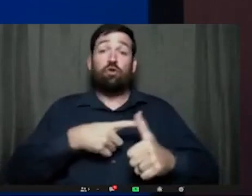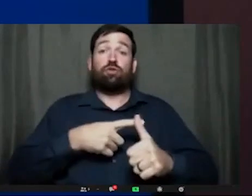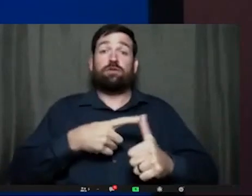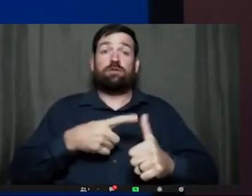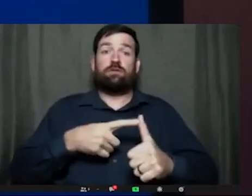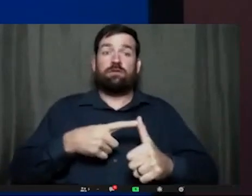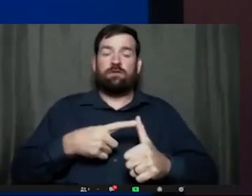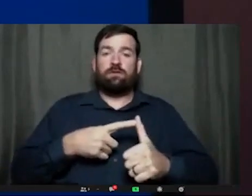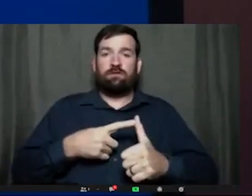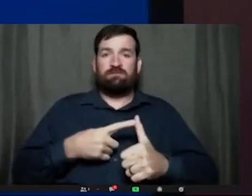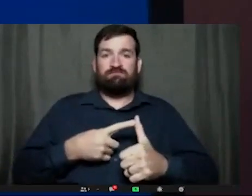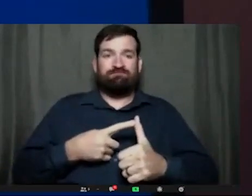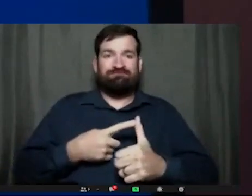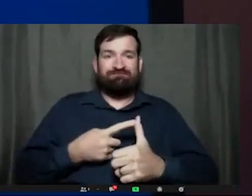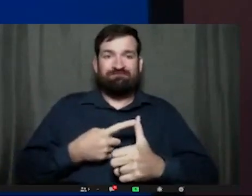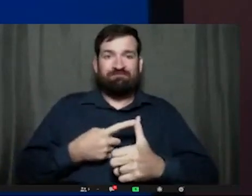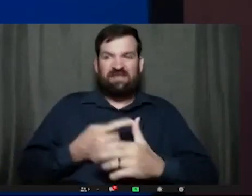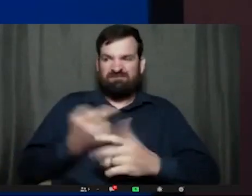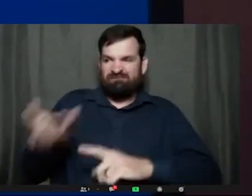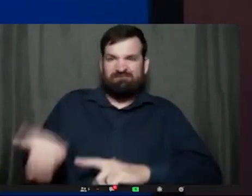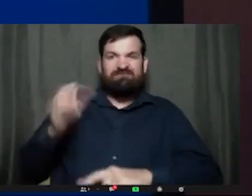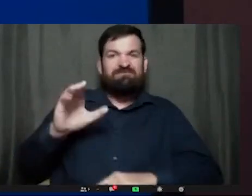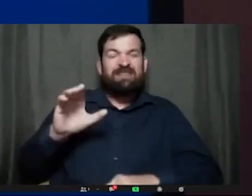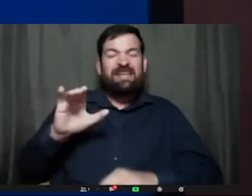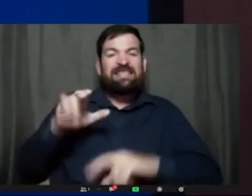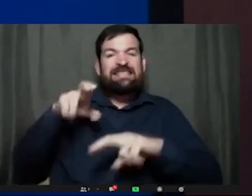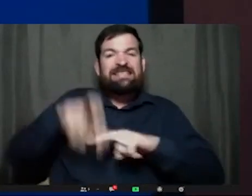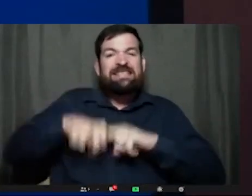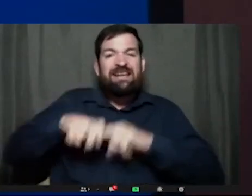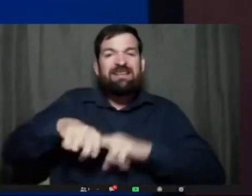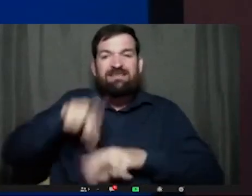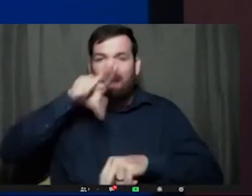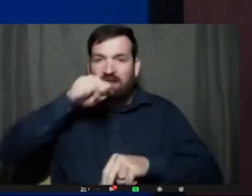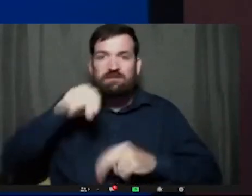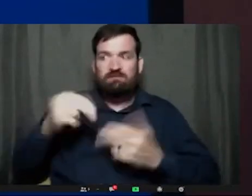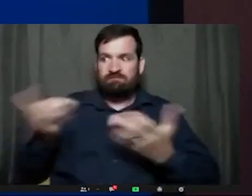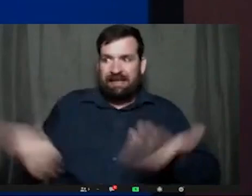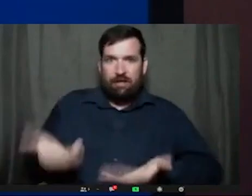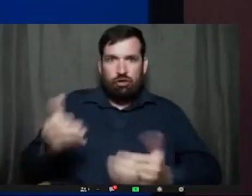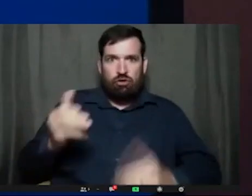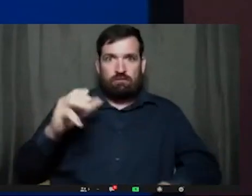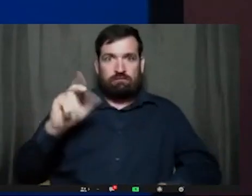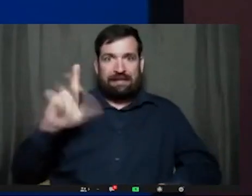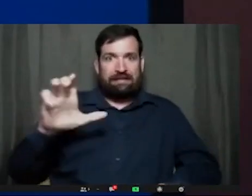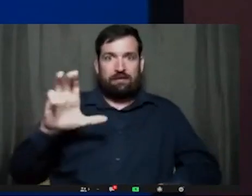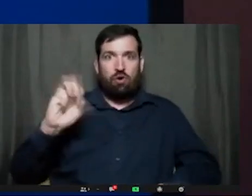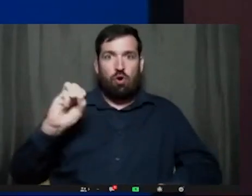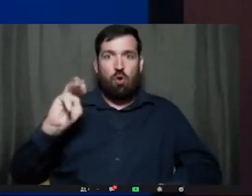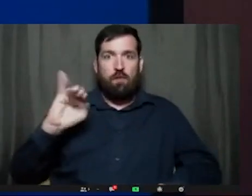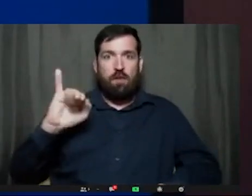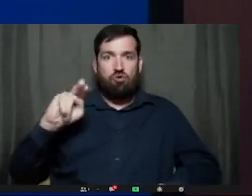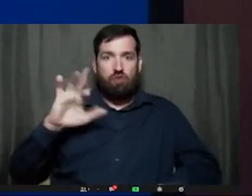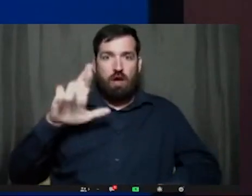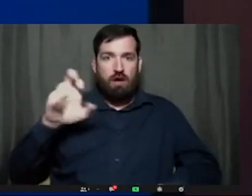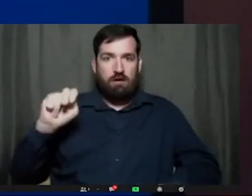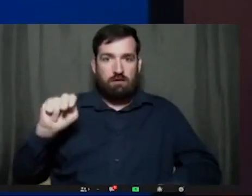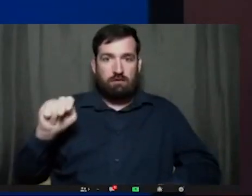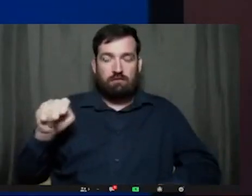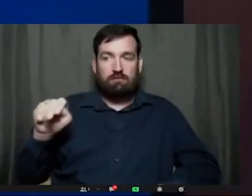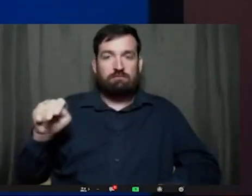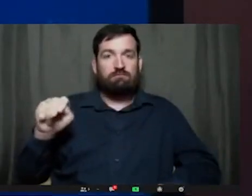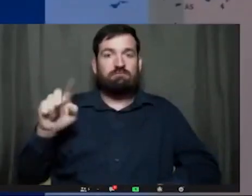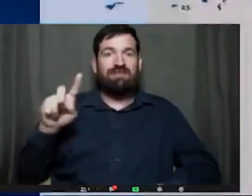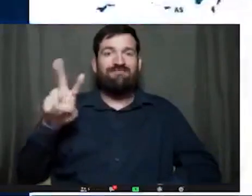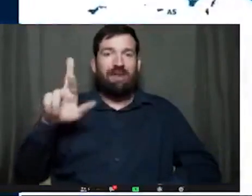is how our guest today describes living here in the metro with the Omicron COVID-19 variant swirling around. This is a look at the current